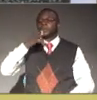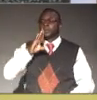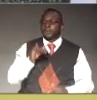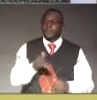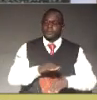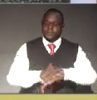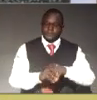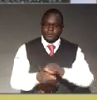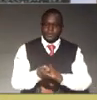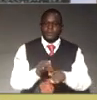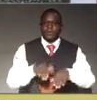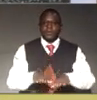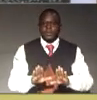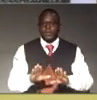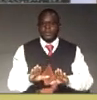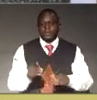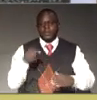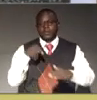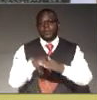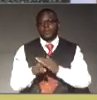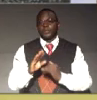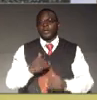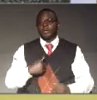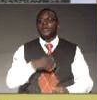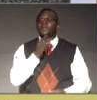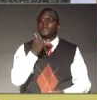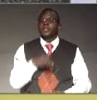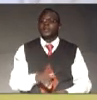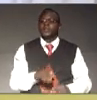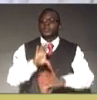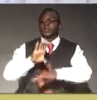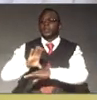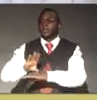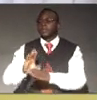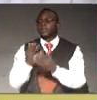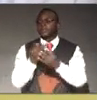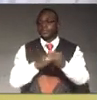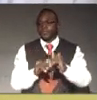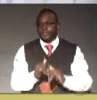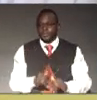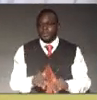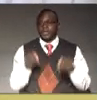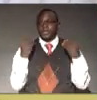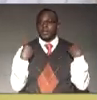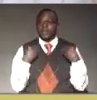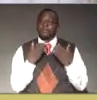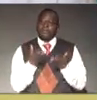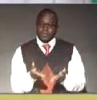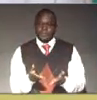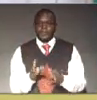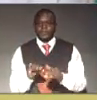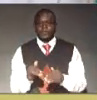wash your feet, enter into my Father's house, be clean. The practice appeared to